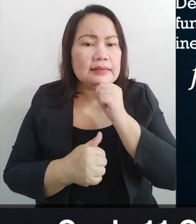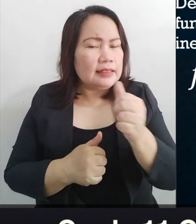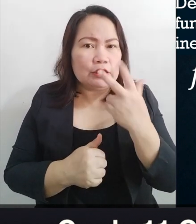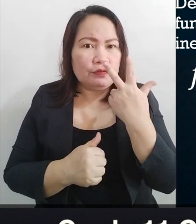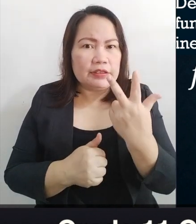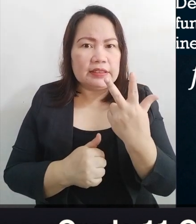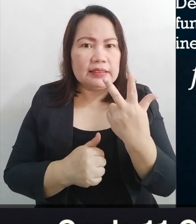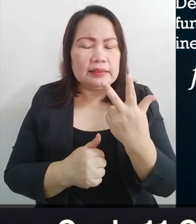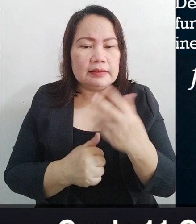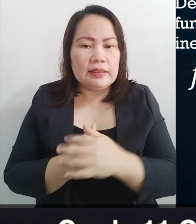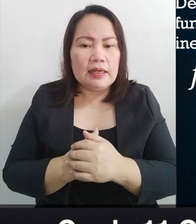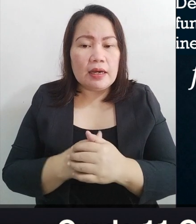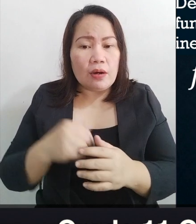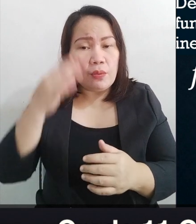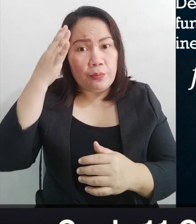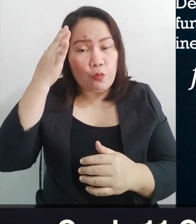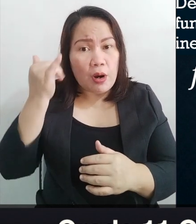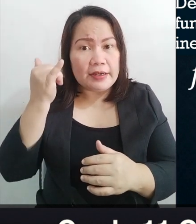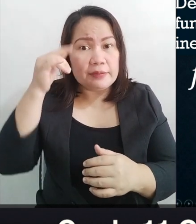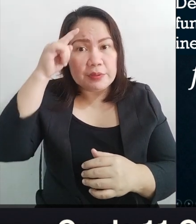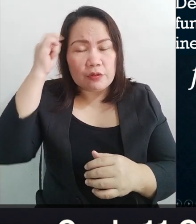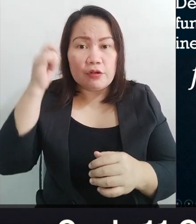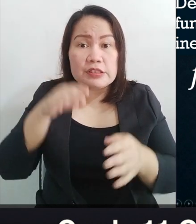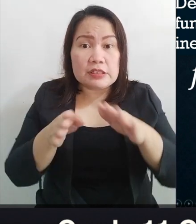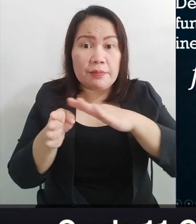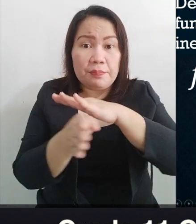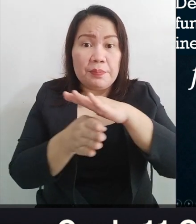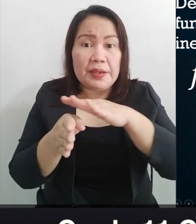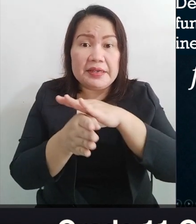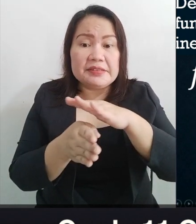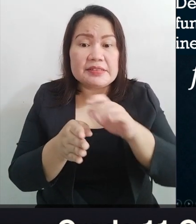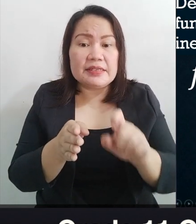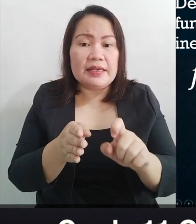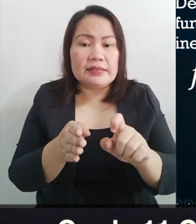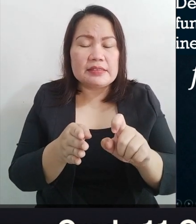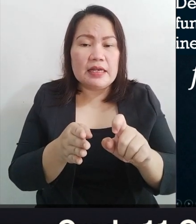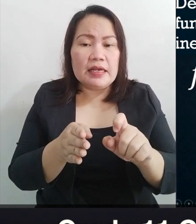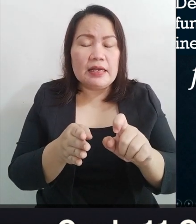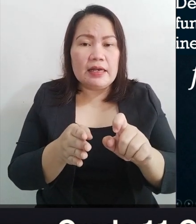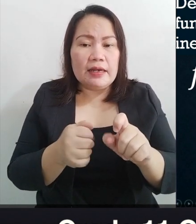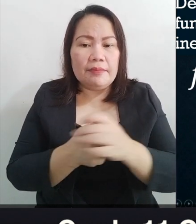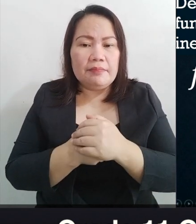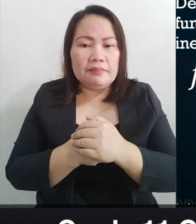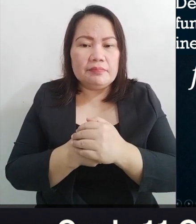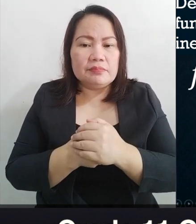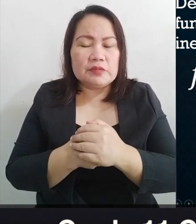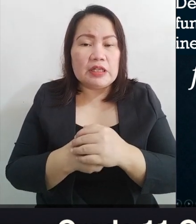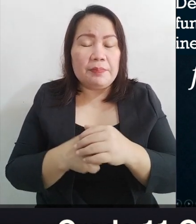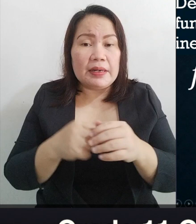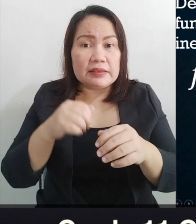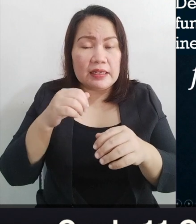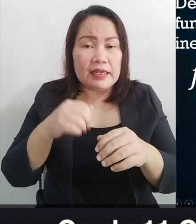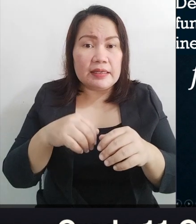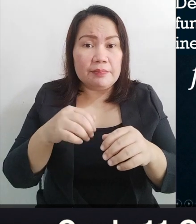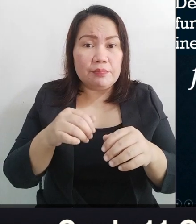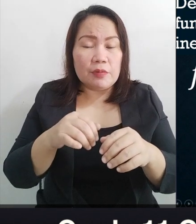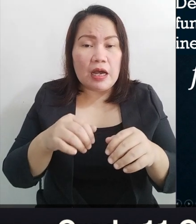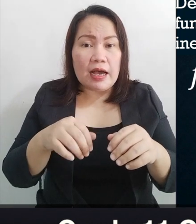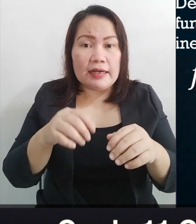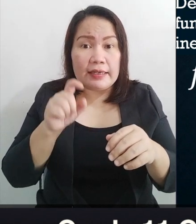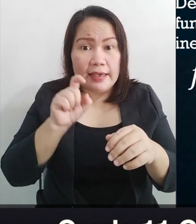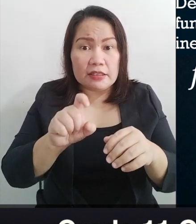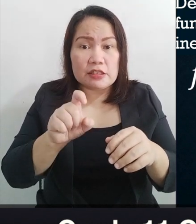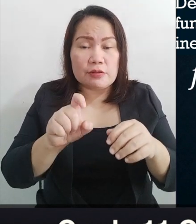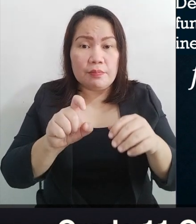Hindi. This is none of this. Why? Dahil yung base natin dito ay x. So, dapat yung base nyo ay greater